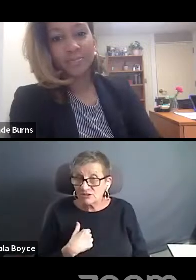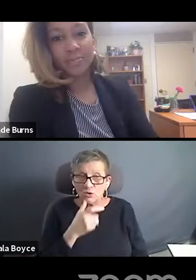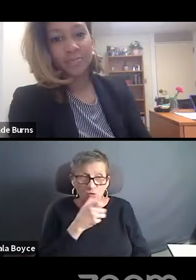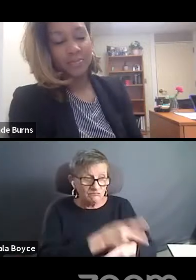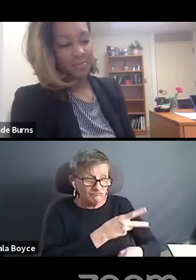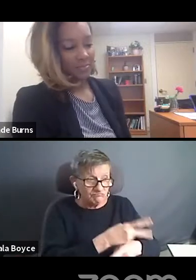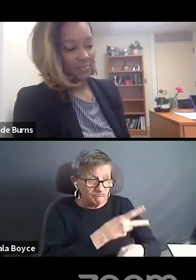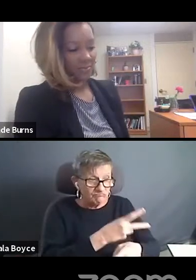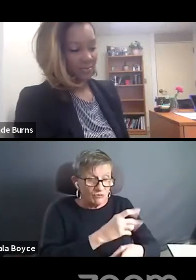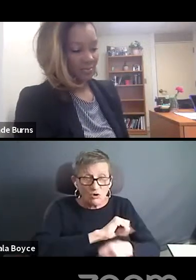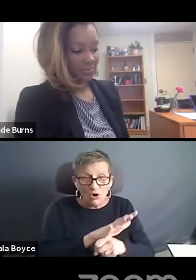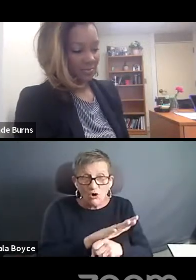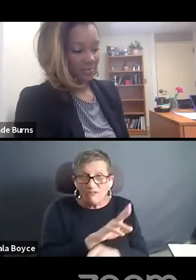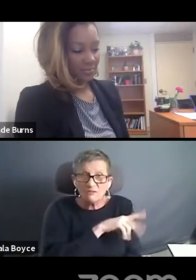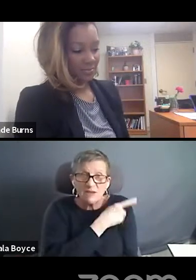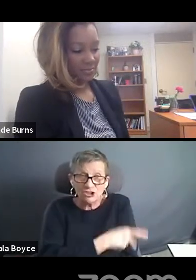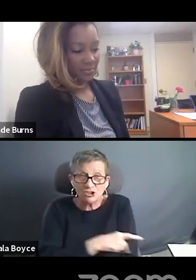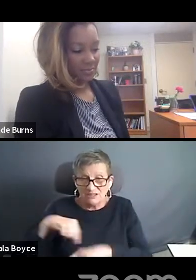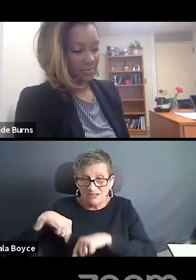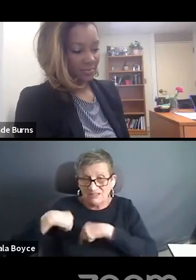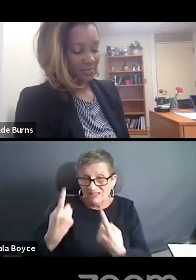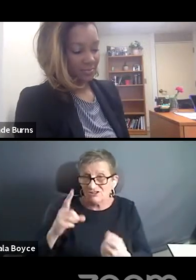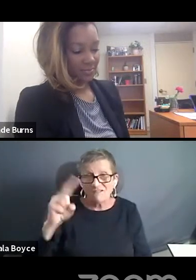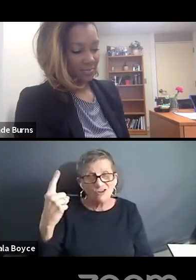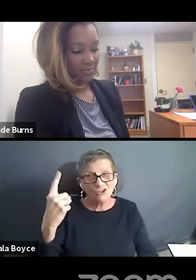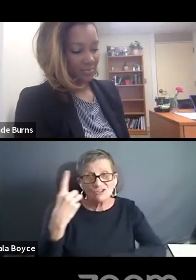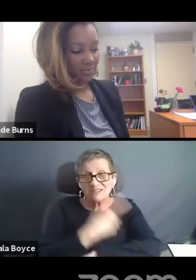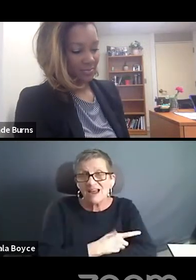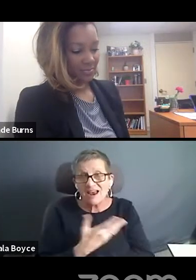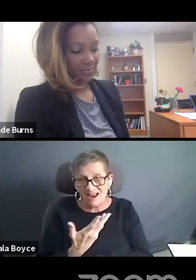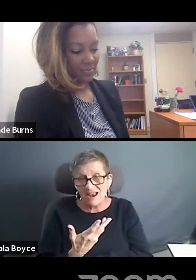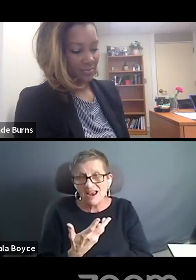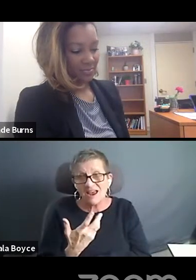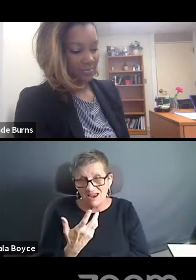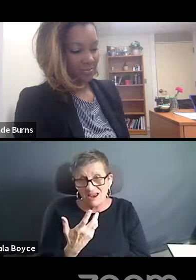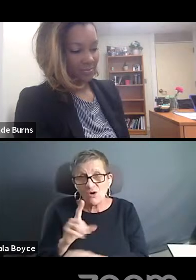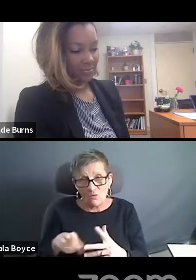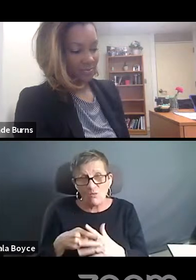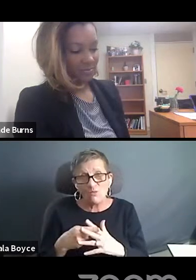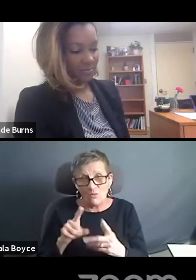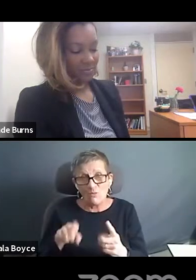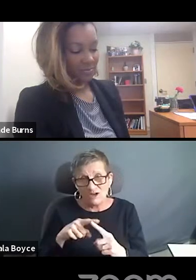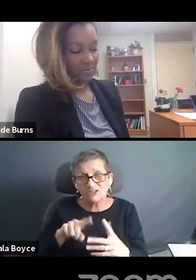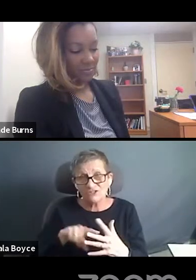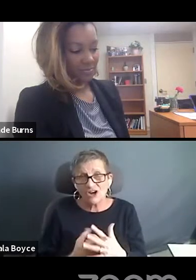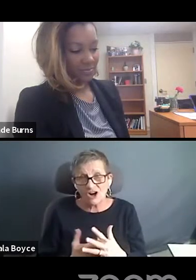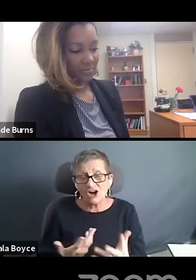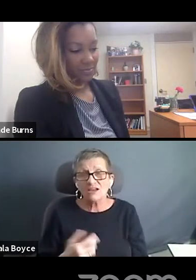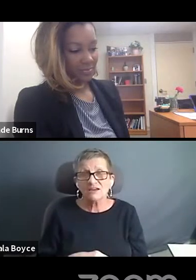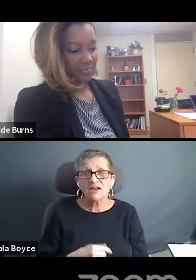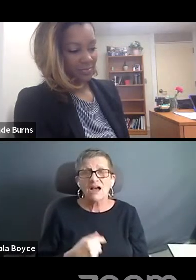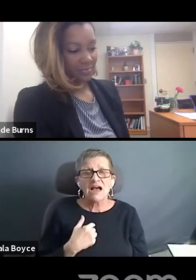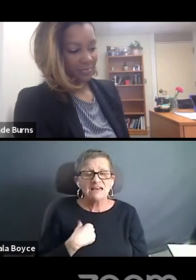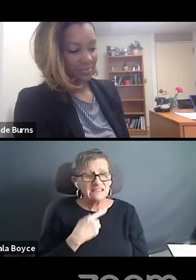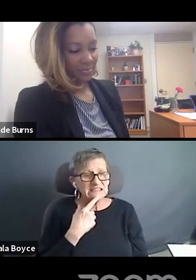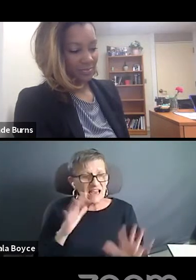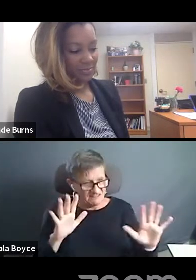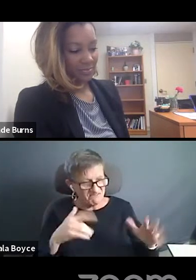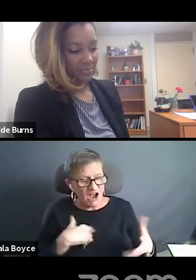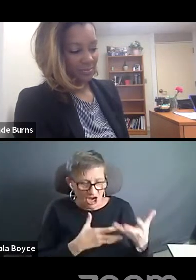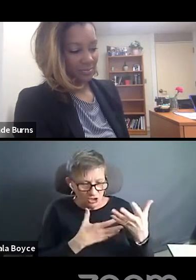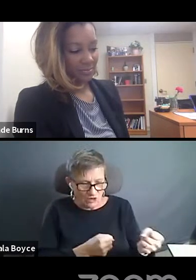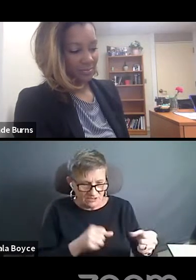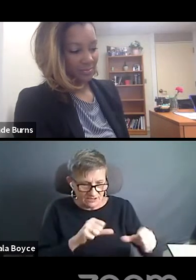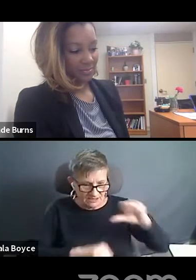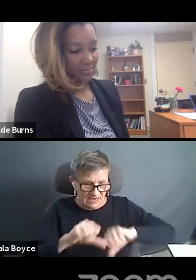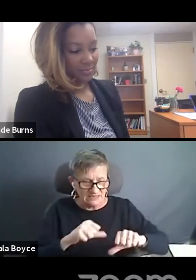COVID patients since day one, of the pandemic, to say, I trust the science, I trust